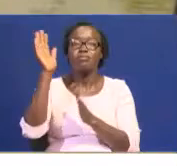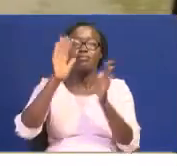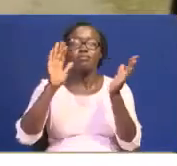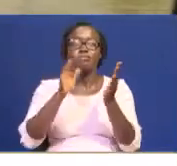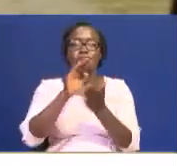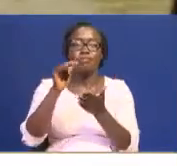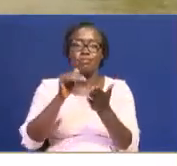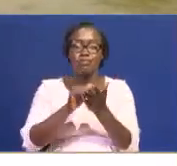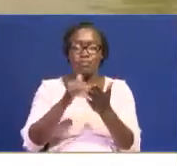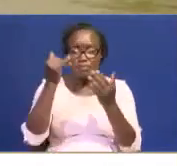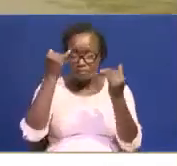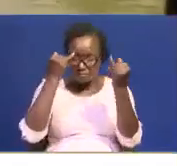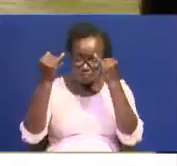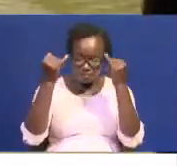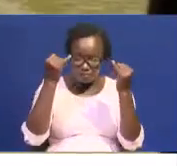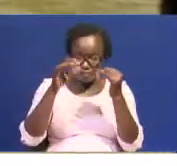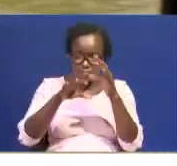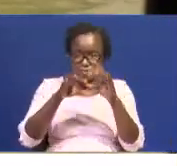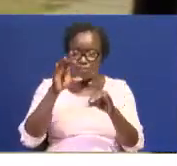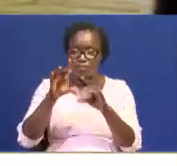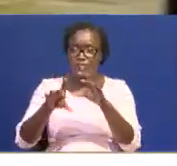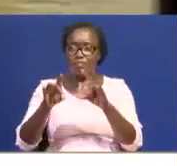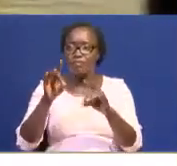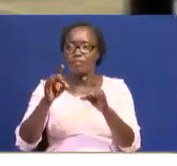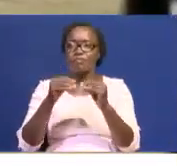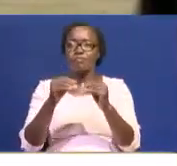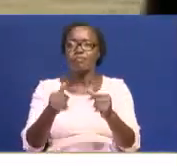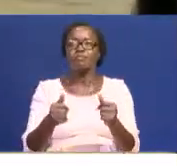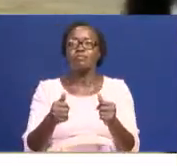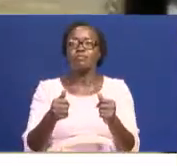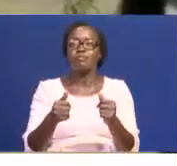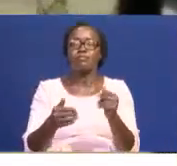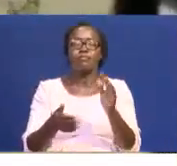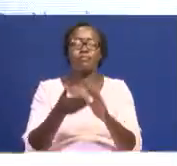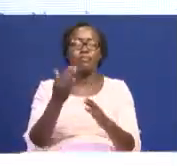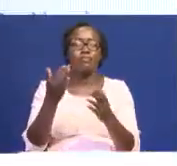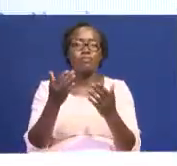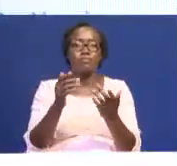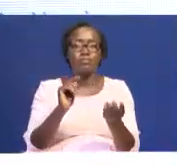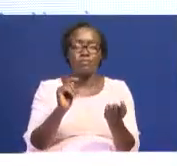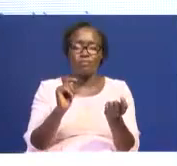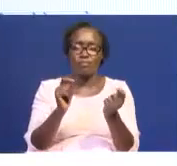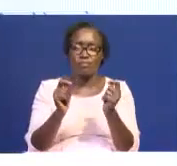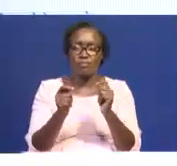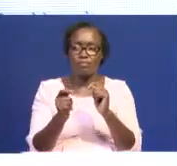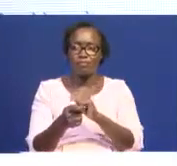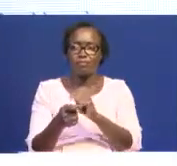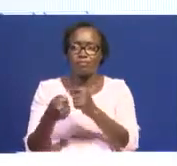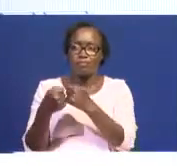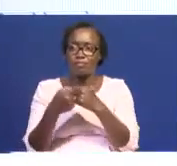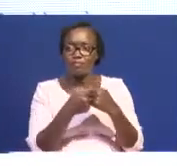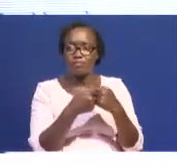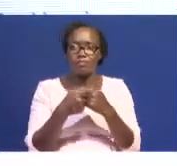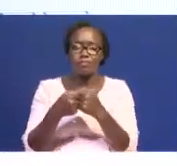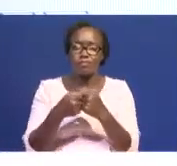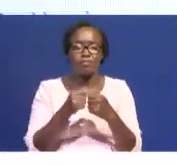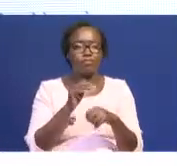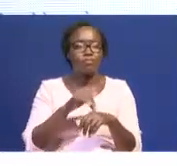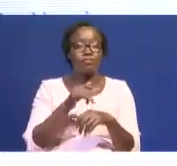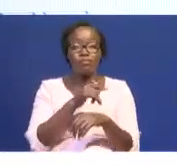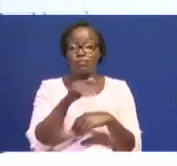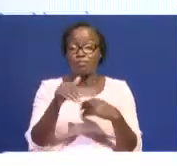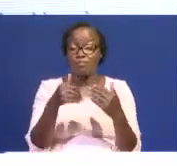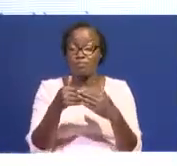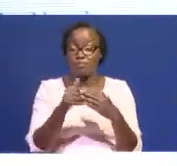climate-centric innovations has been identified as a solution to emerging challenges. And we call upon all of you as engineers to